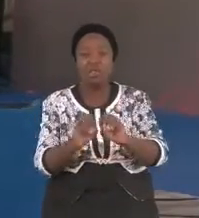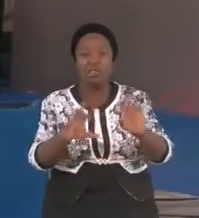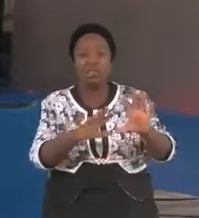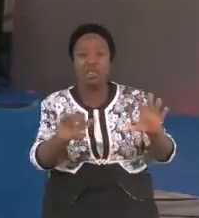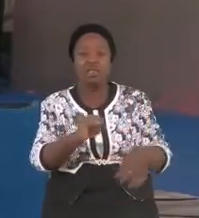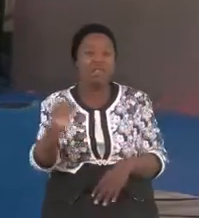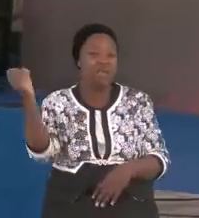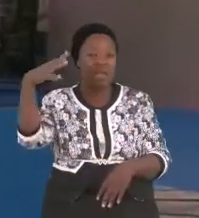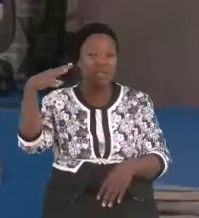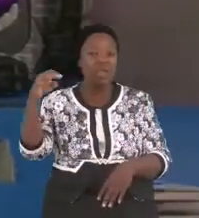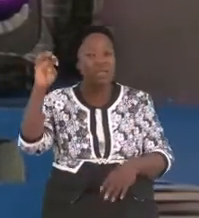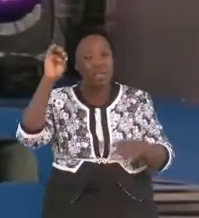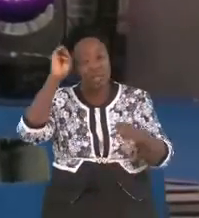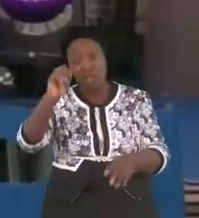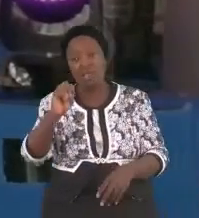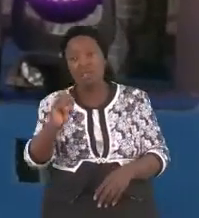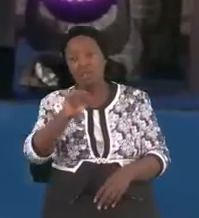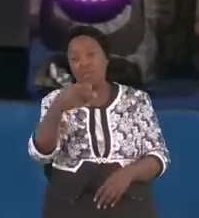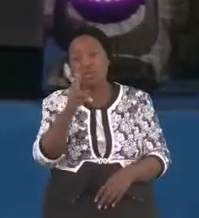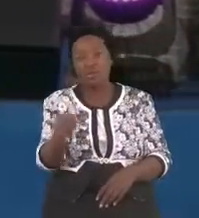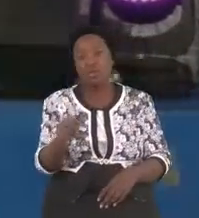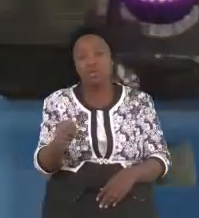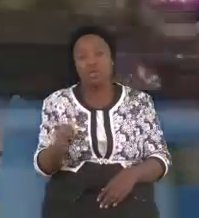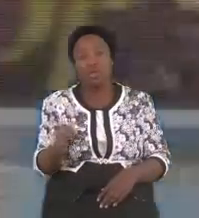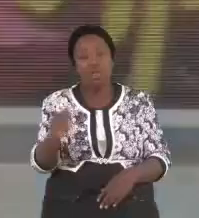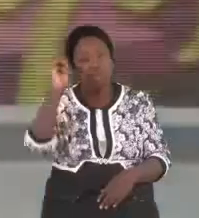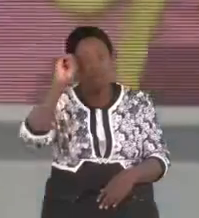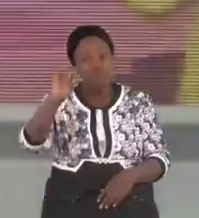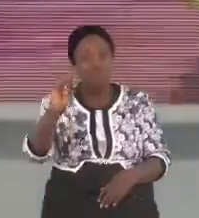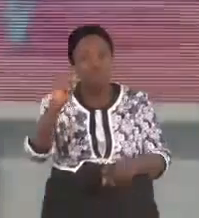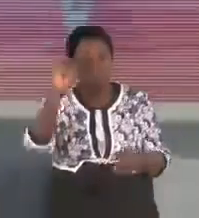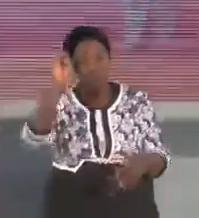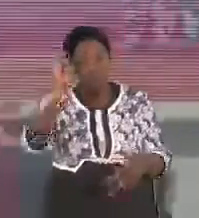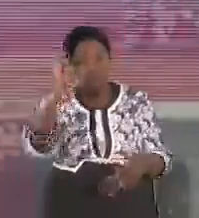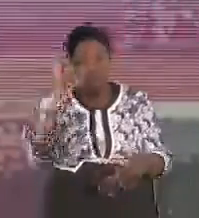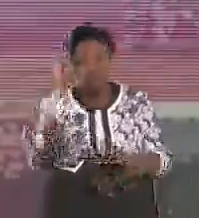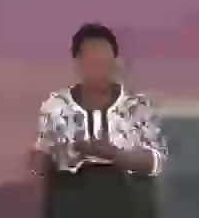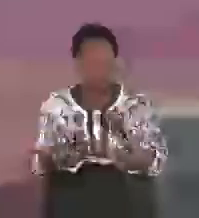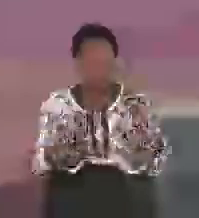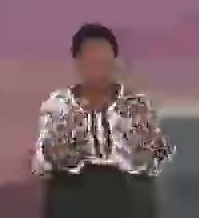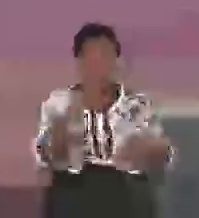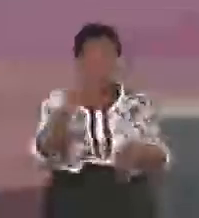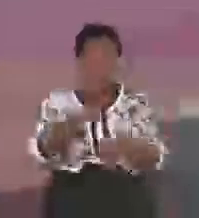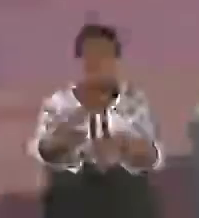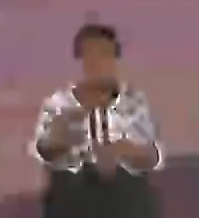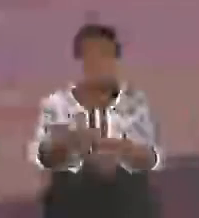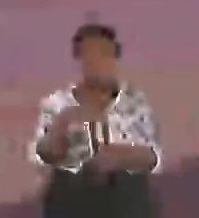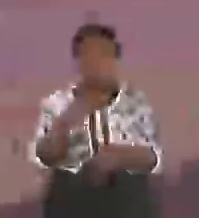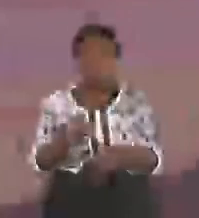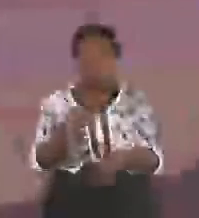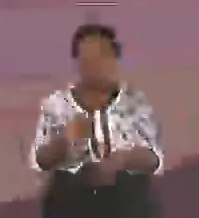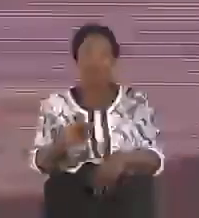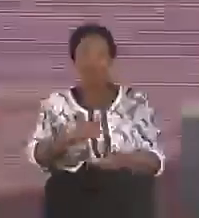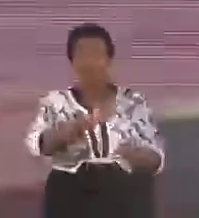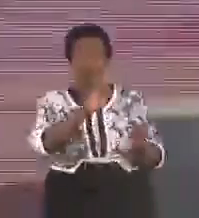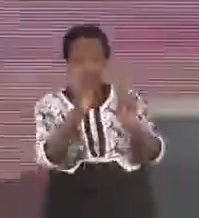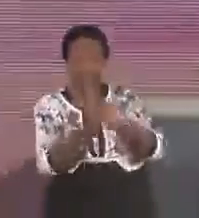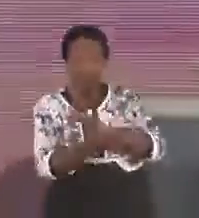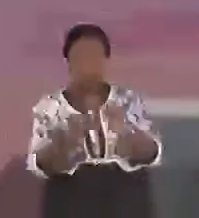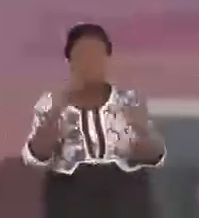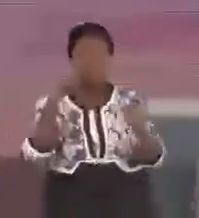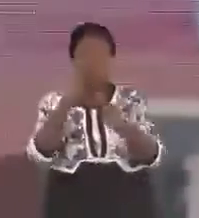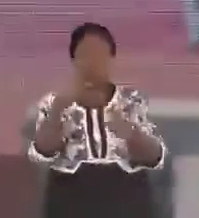john if the career of the message of repentance towards the lord he the